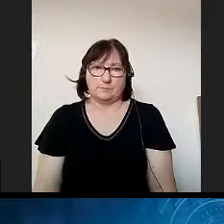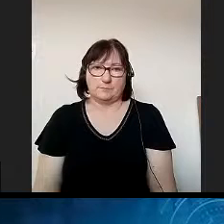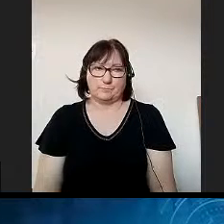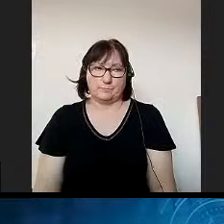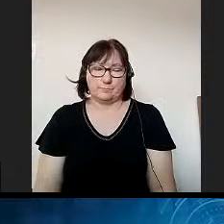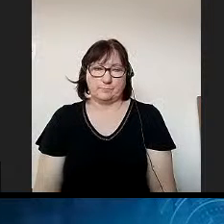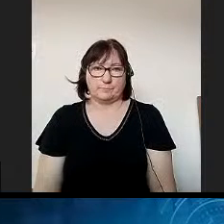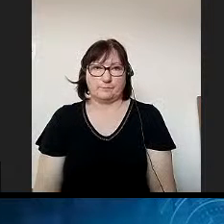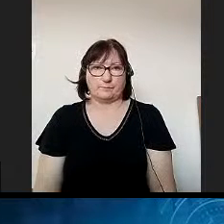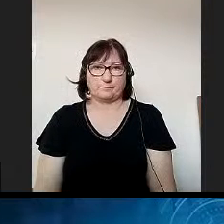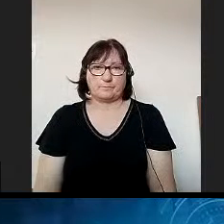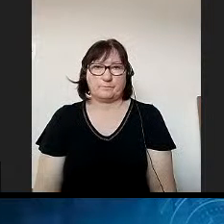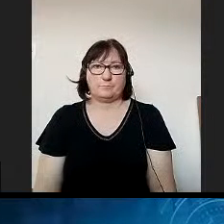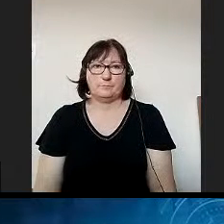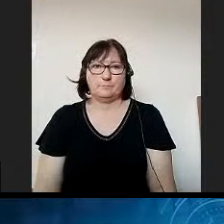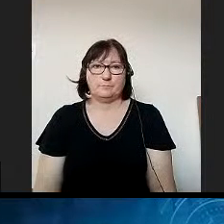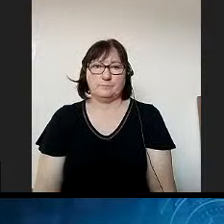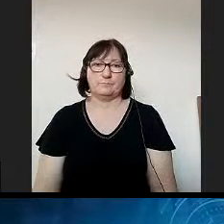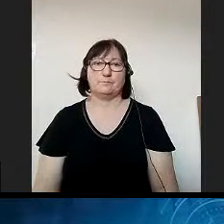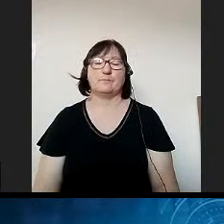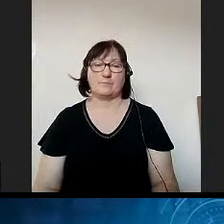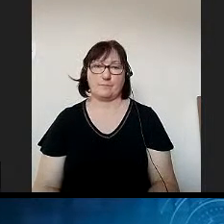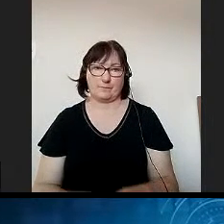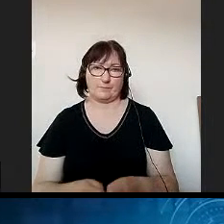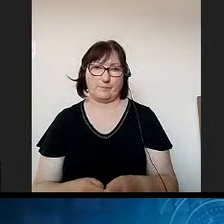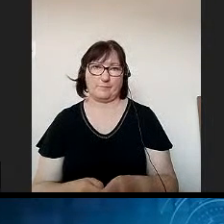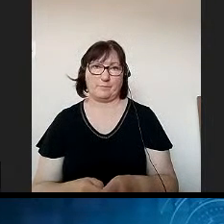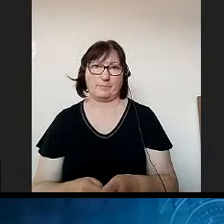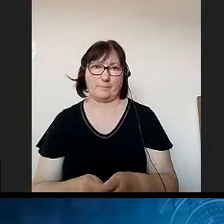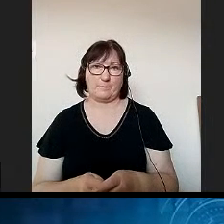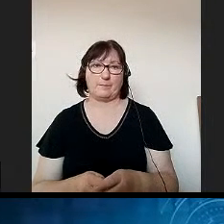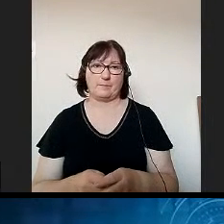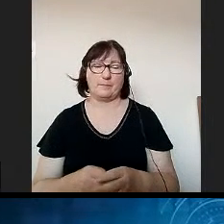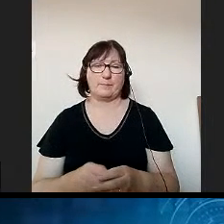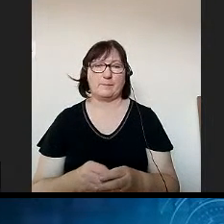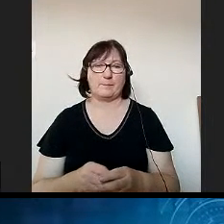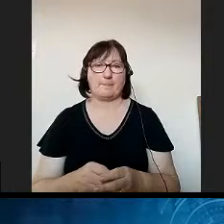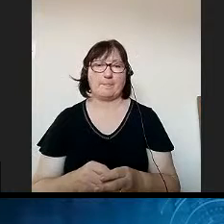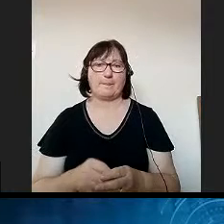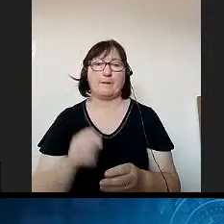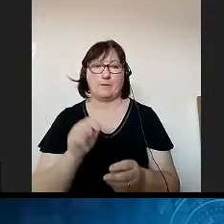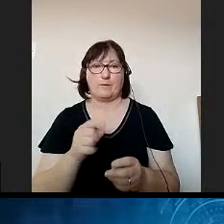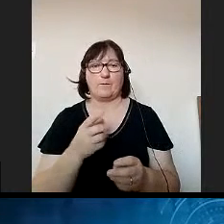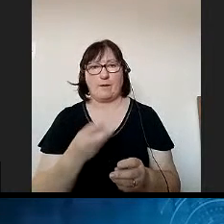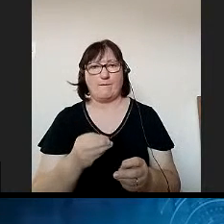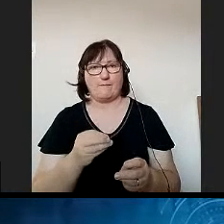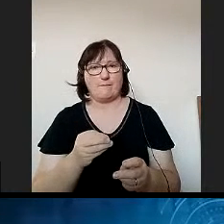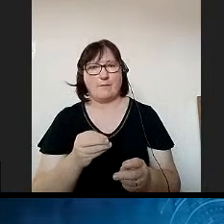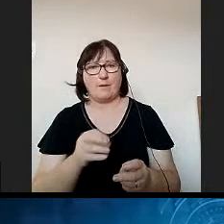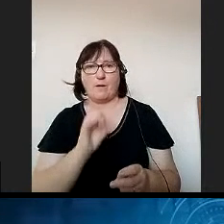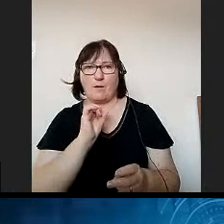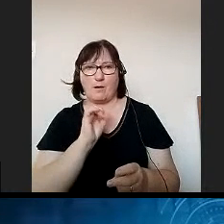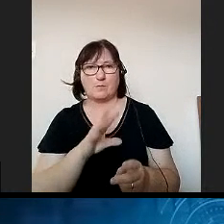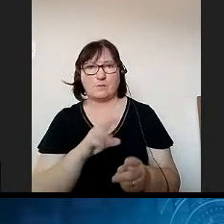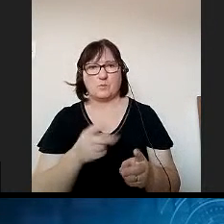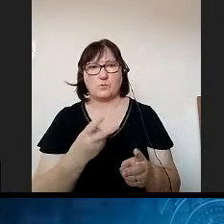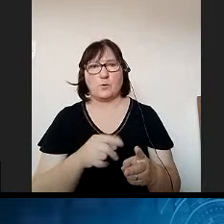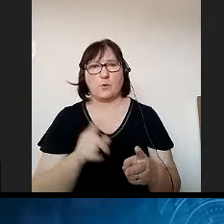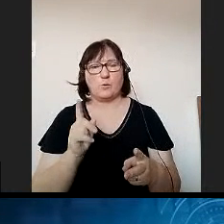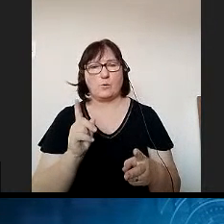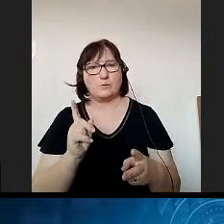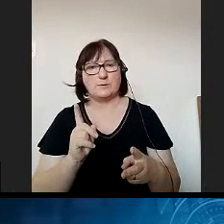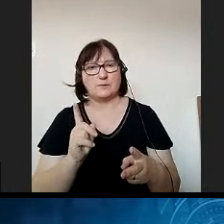the second part of the question as well indirectly, because they were asking if they can query the tariff determination